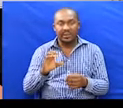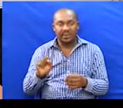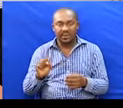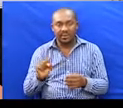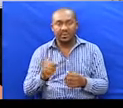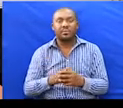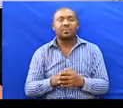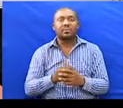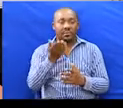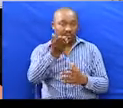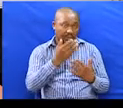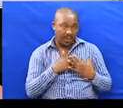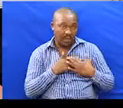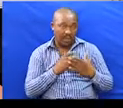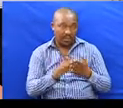My dear students,